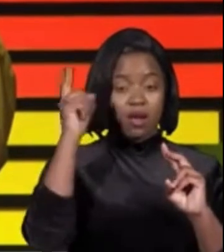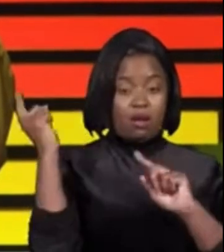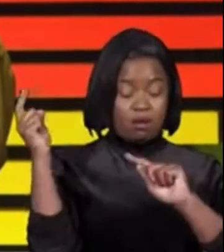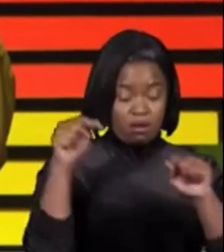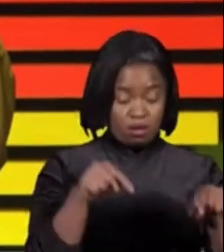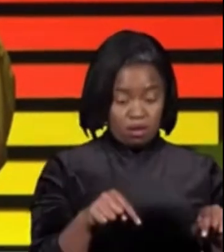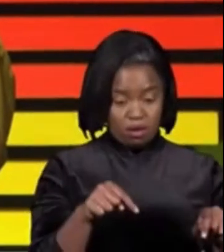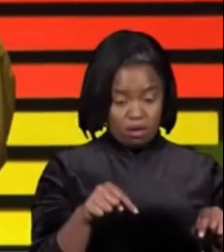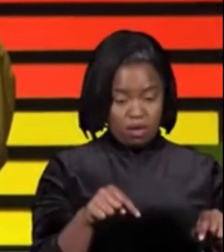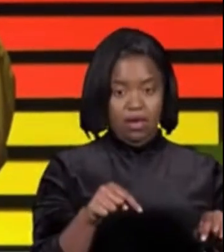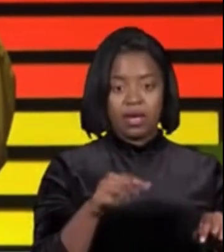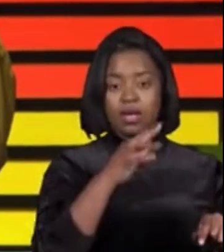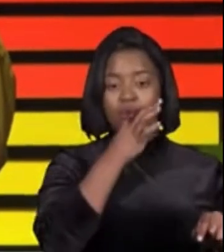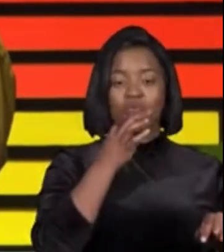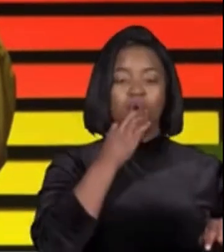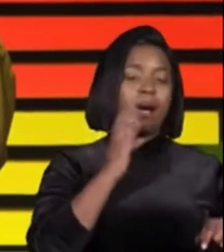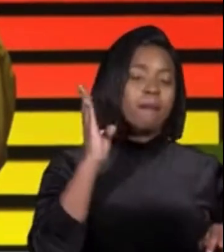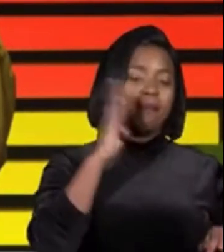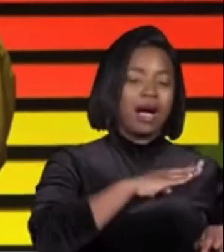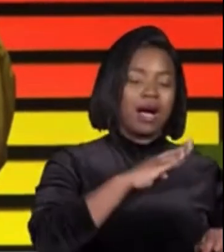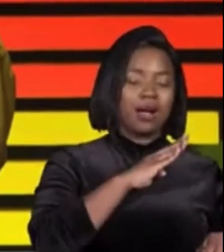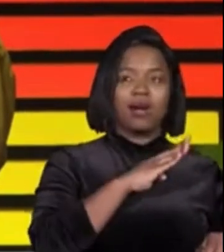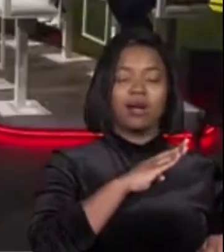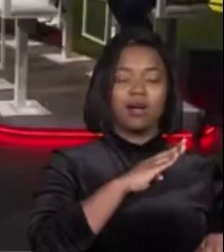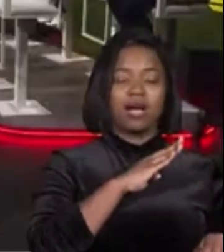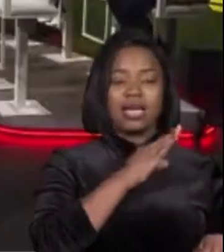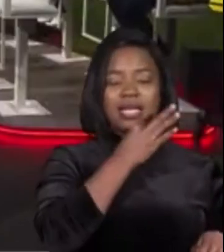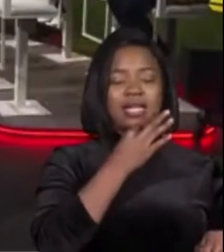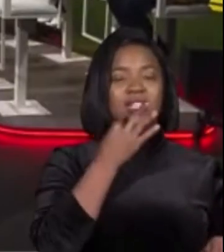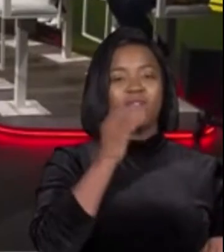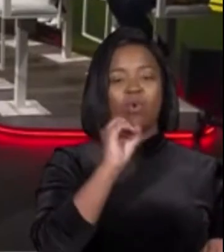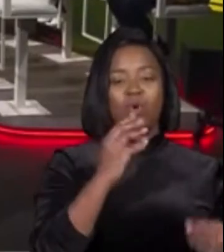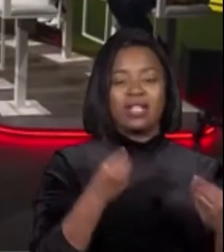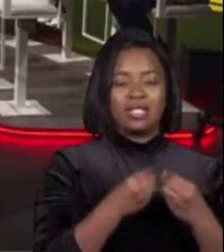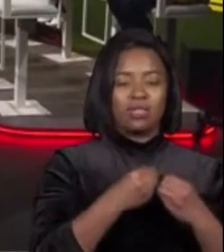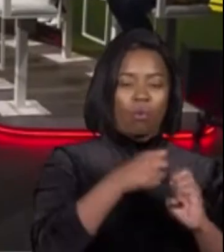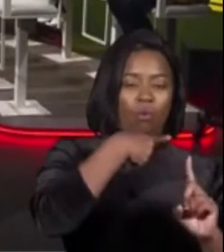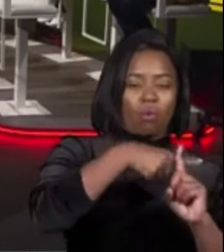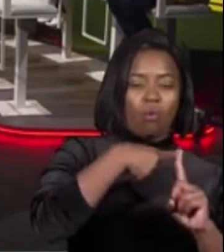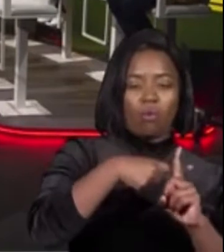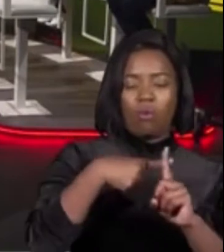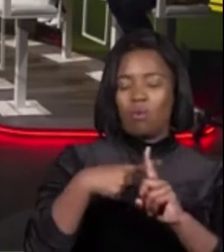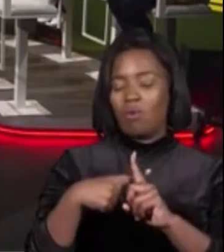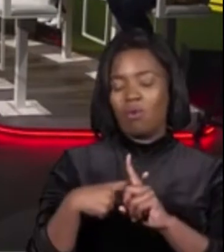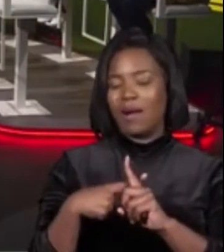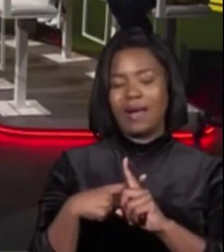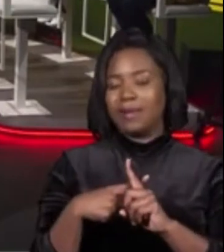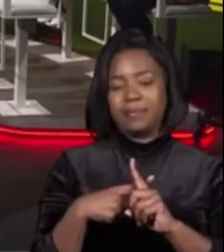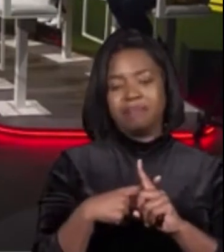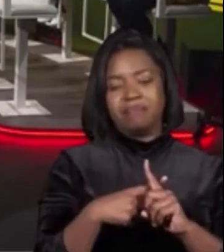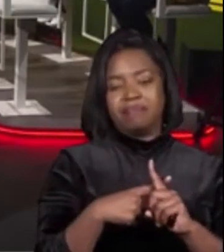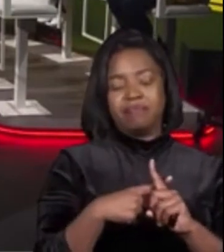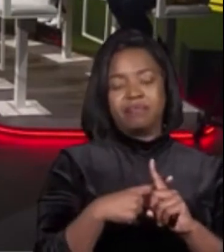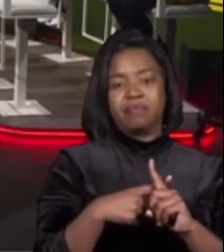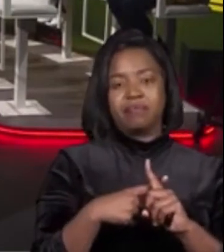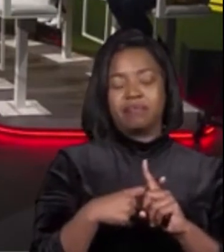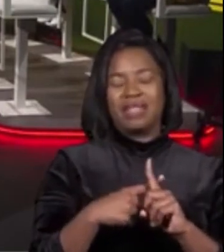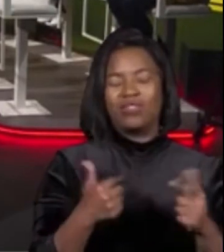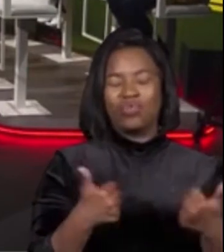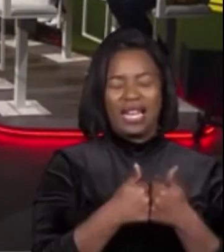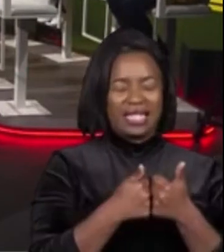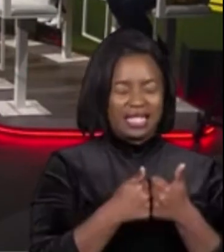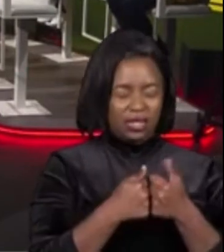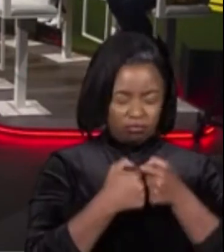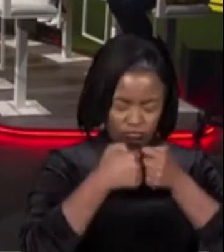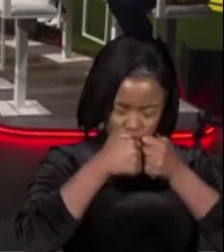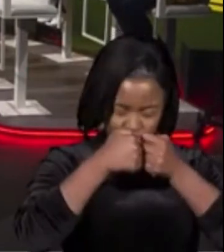fitheke boche batho maka kere onale di loche batho ba di reaching ke di mine che di both. Diloche lungore di